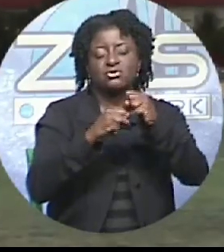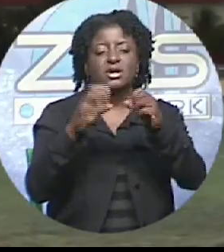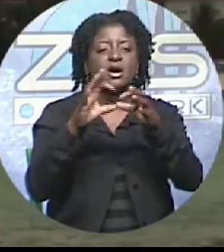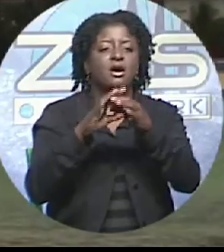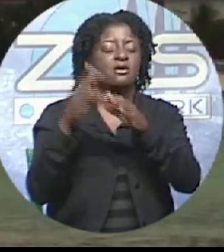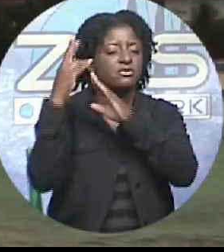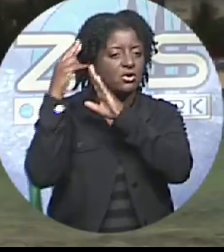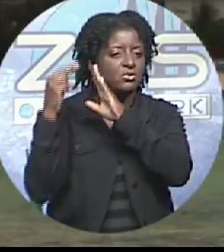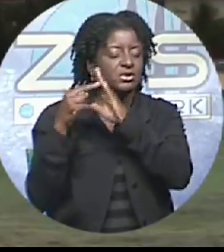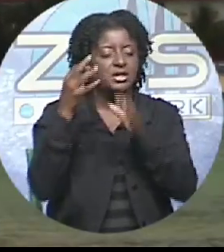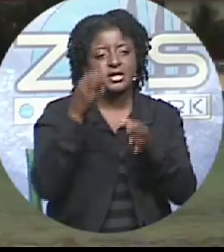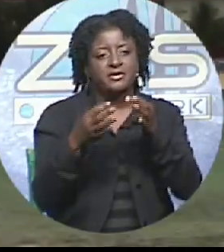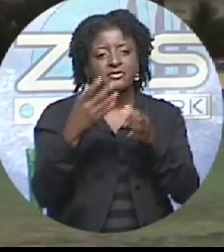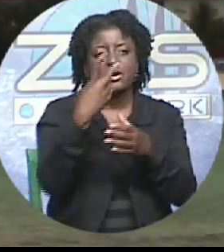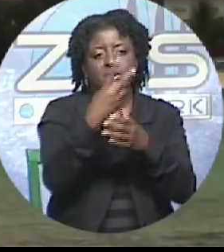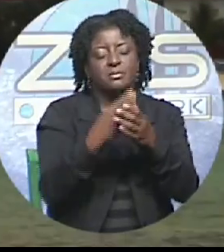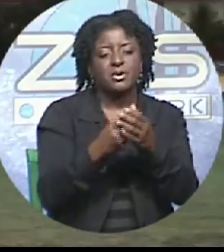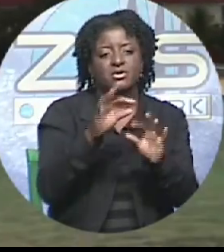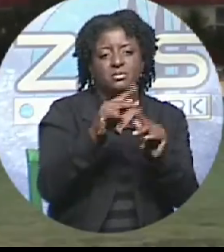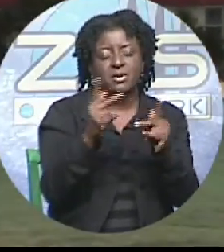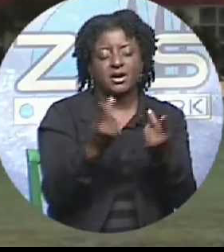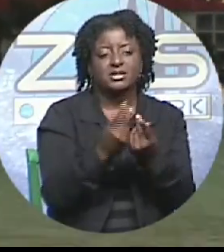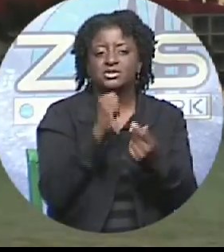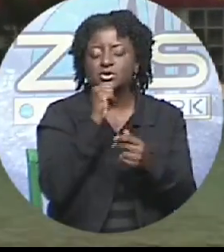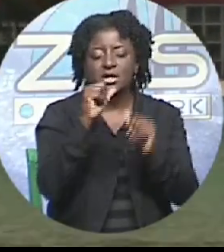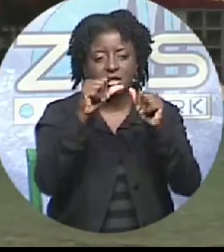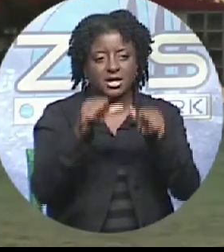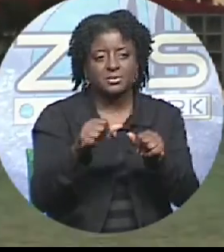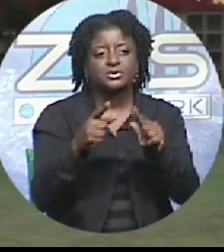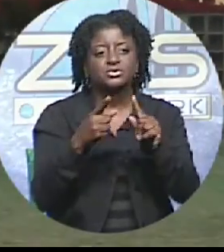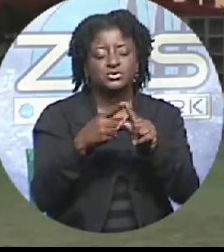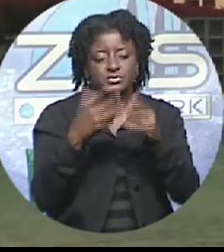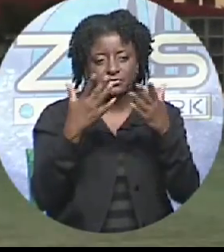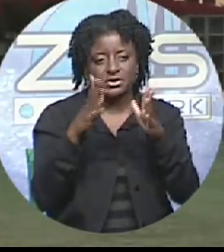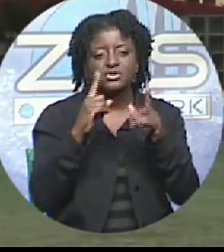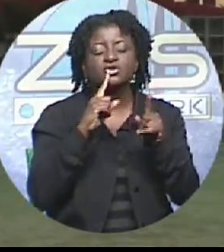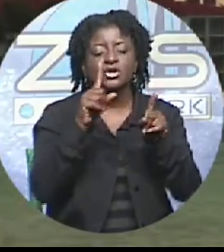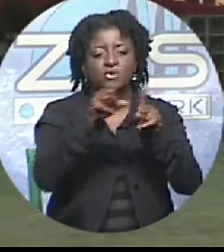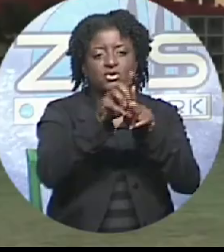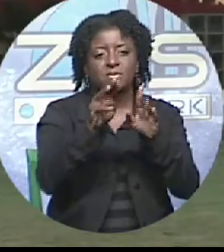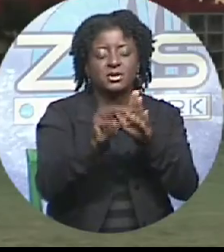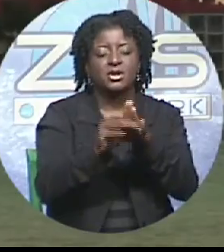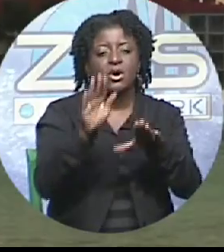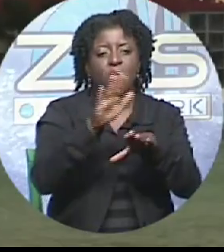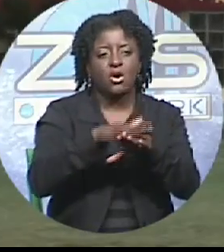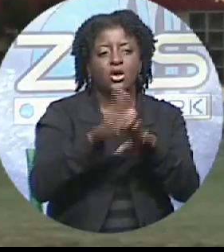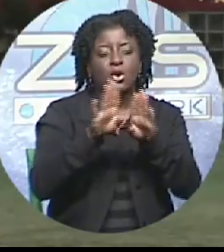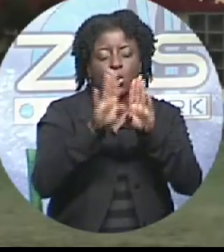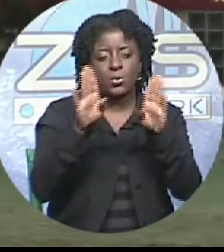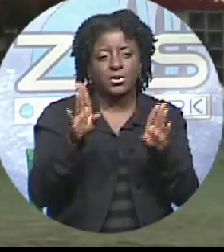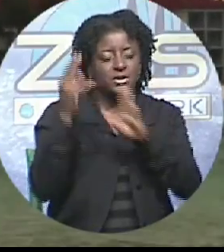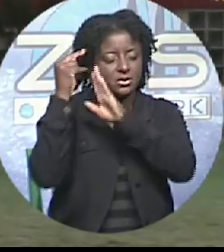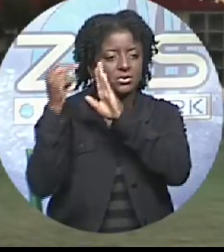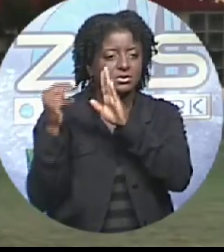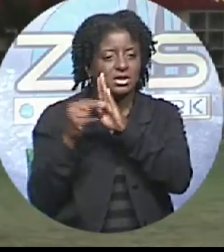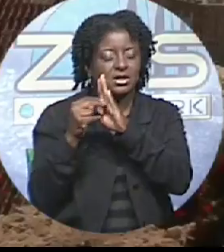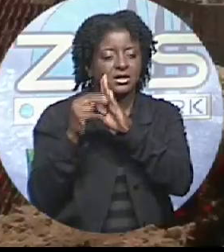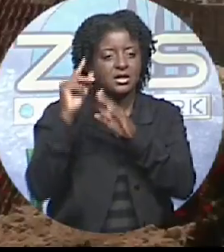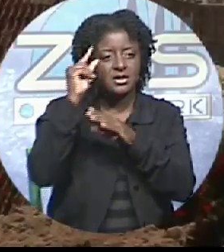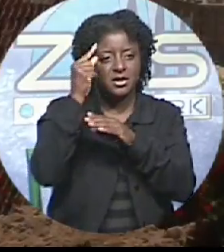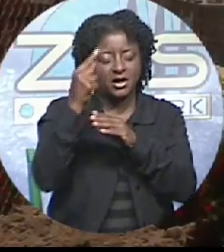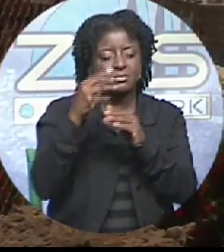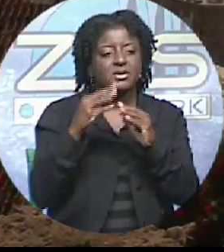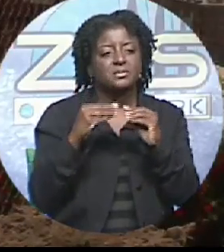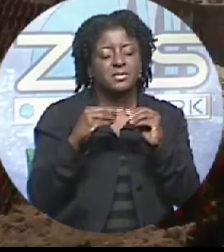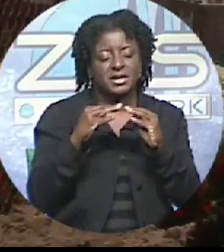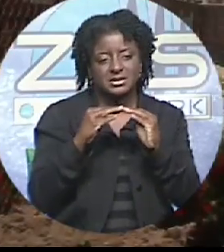an agreement to complete and open Bahamar. The government maintains that the petition for the winding up of Bahamar and